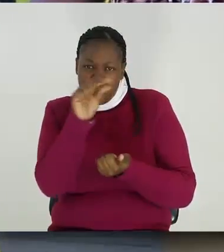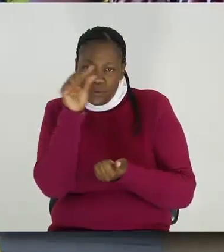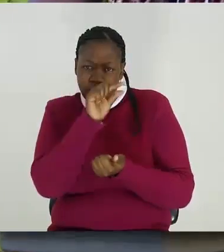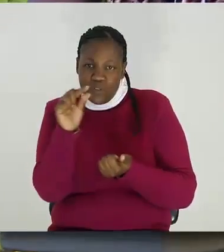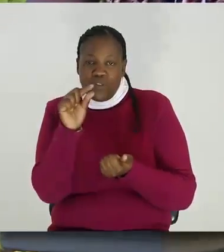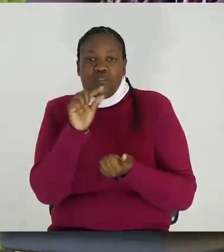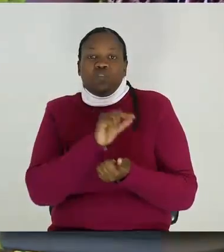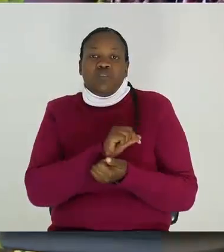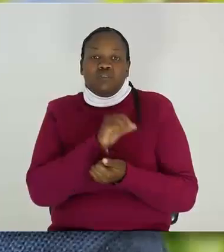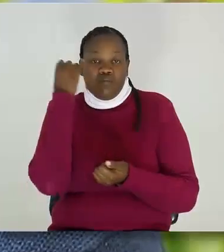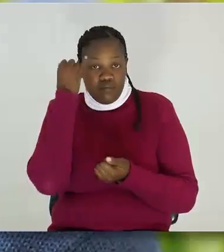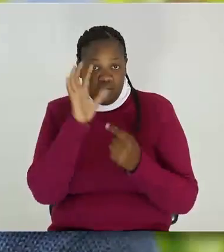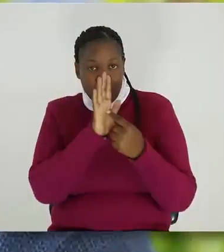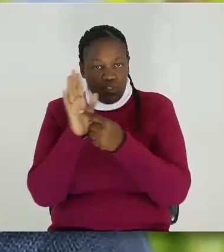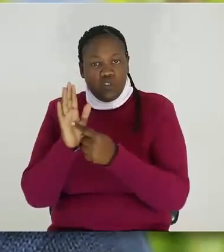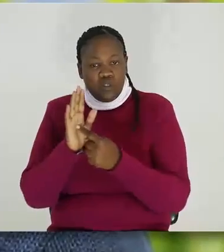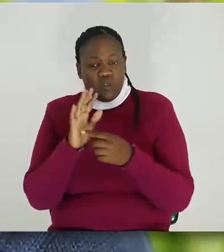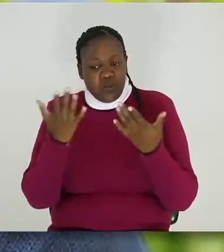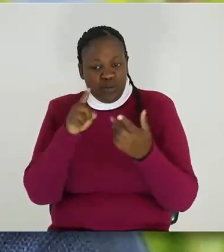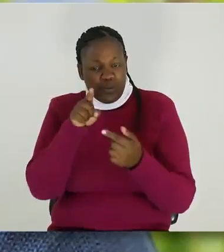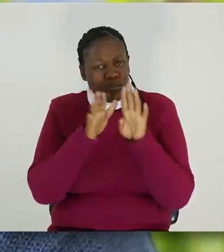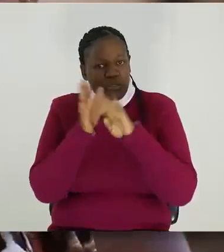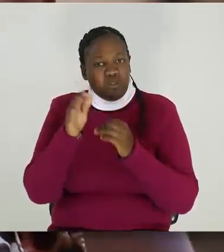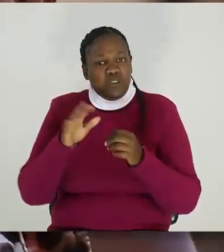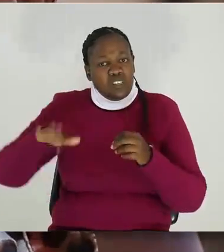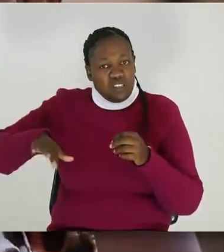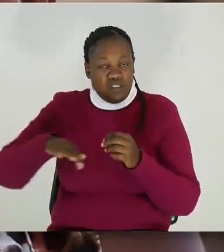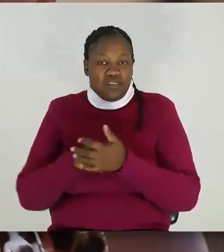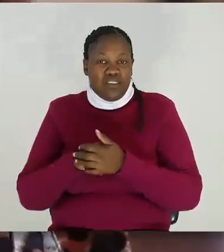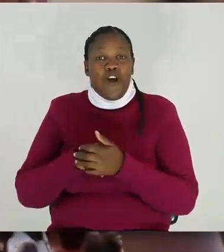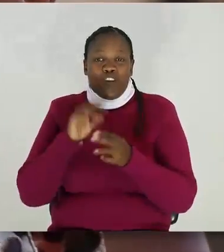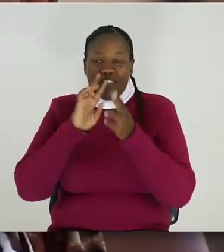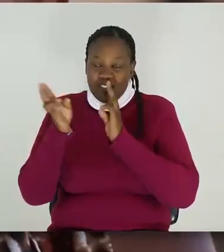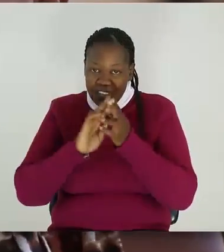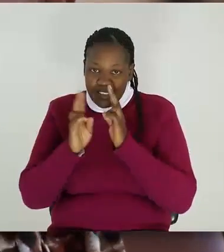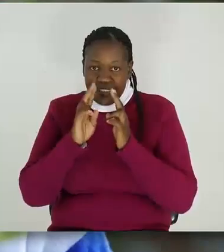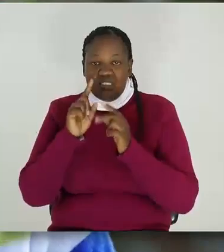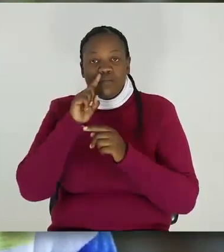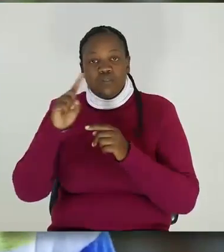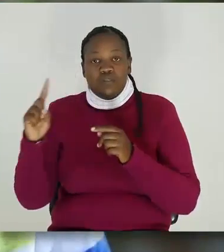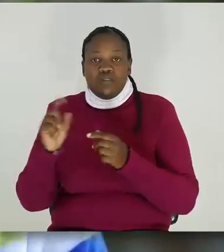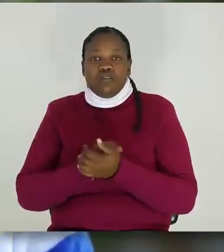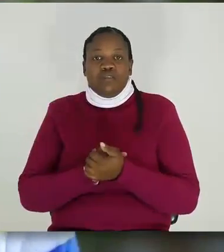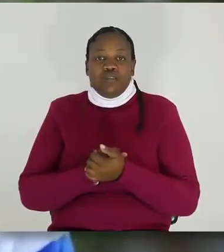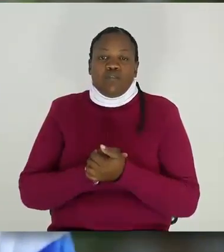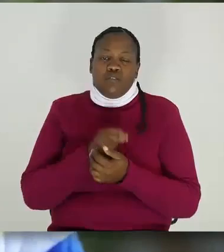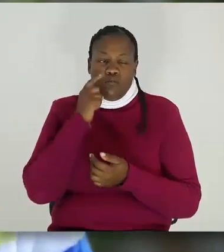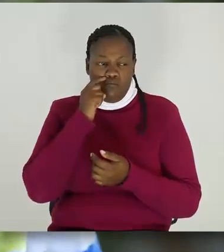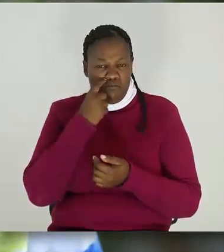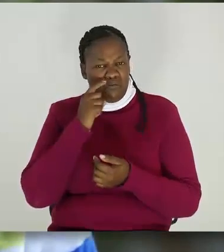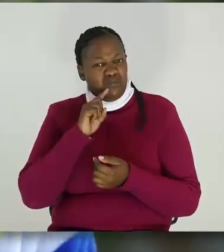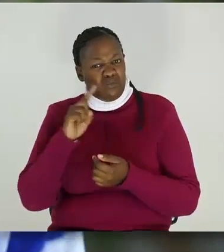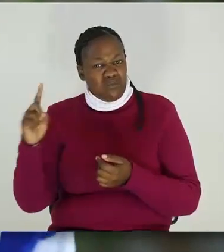slightly in order to make a point. And where were you? You're late. I was chatting to Miss Dixie. That